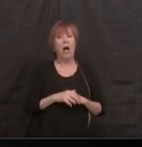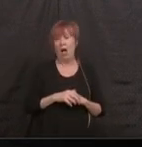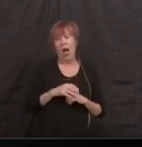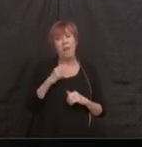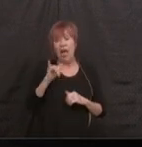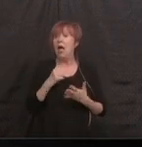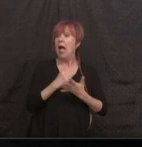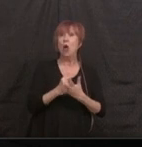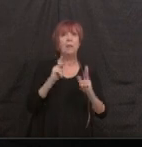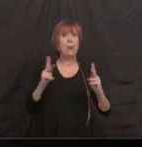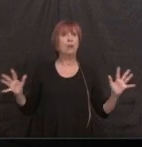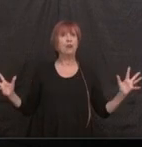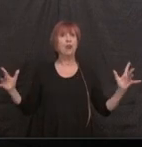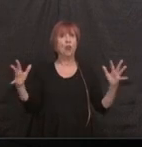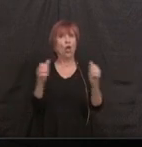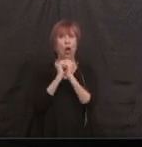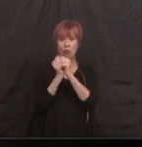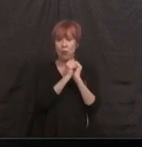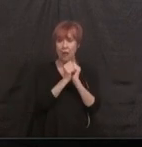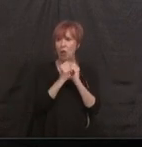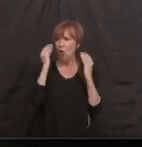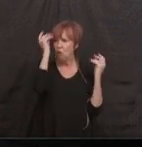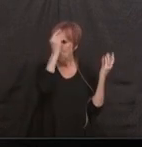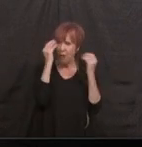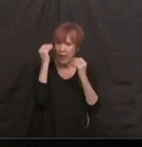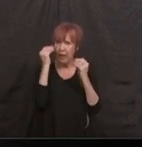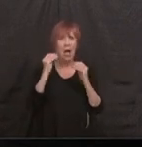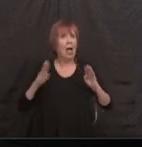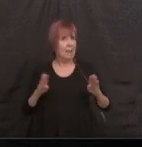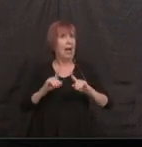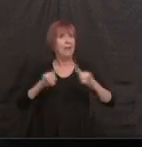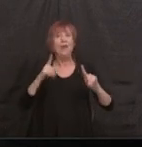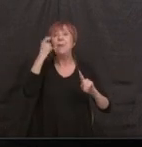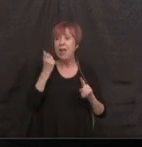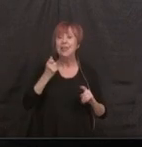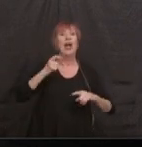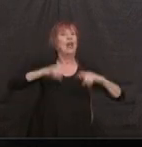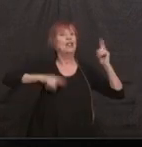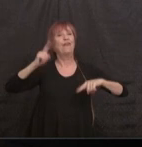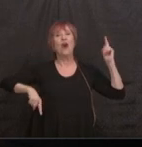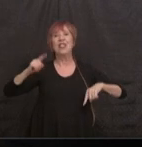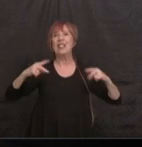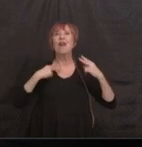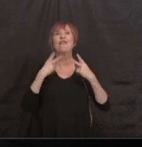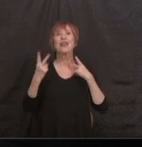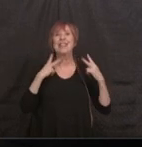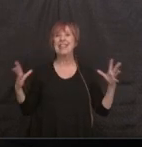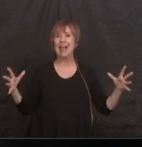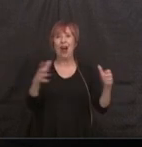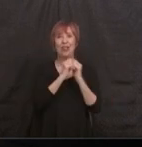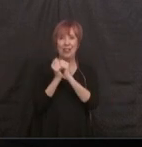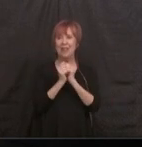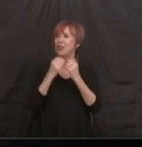come together and think about things and act differently because we have so many diverse voices at the table. So thank you so much for sharing